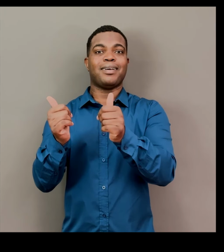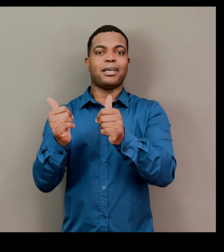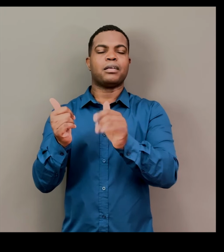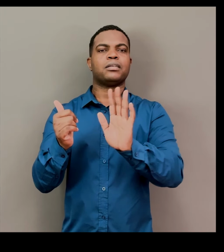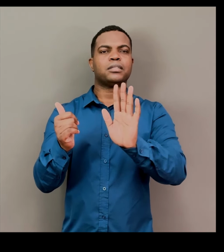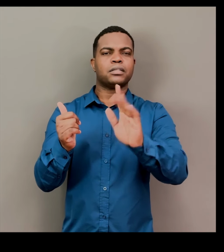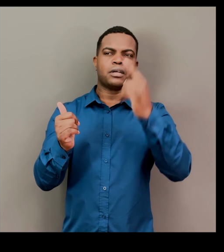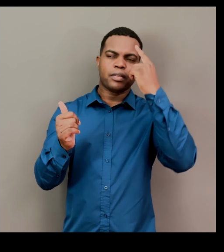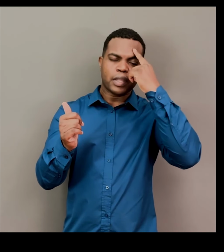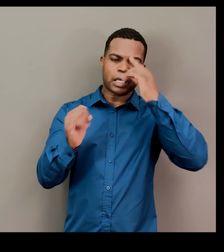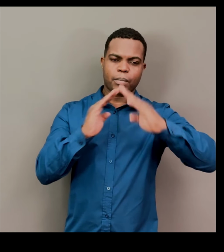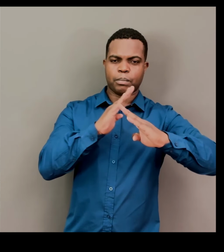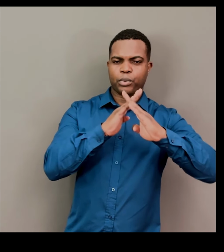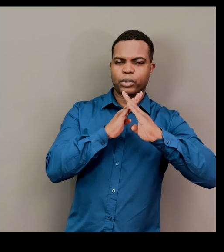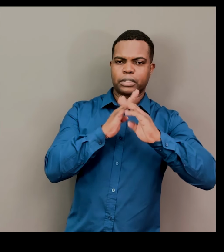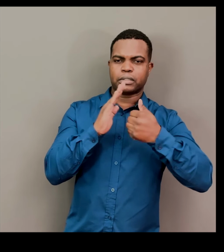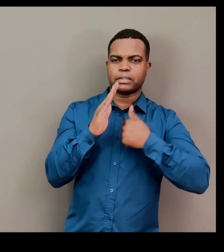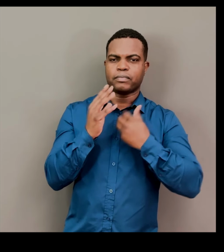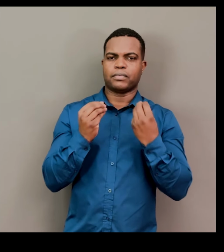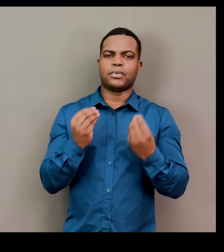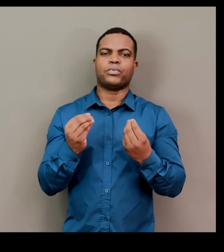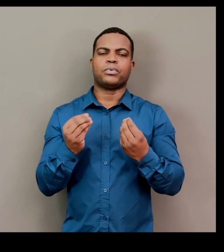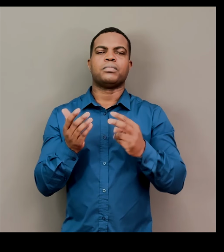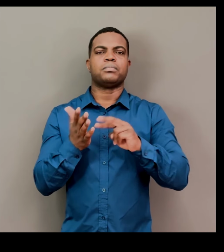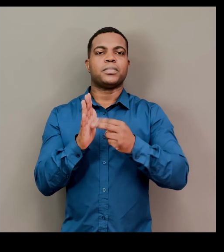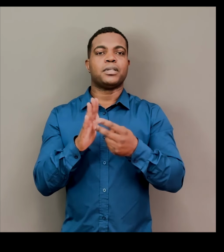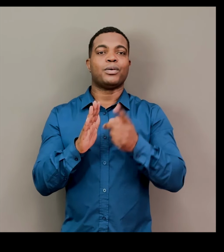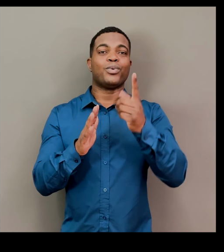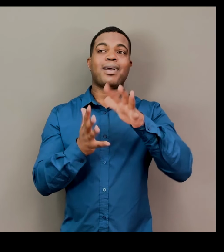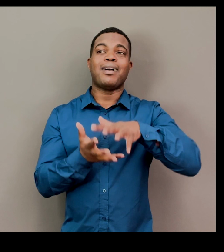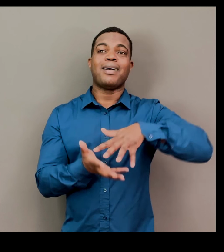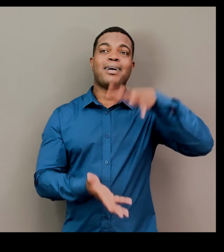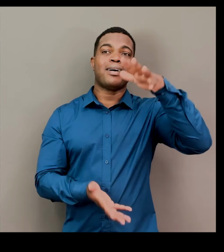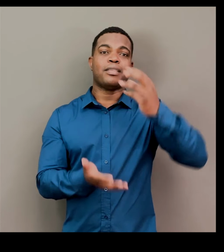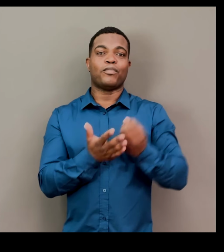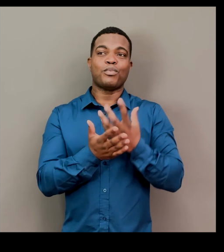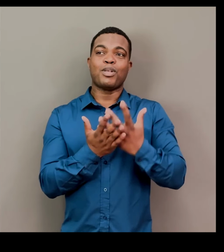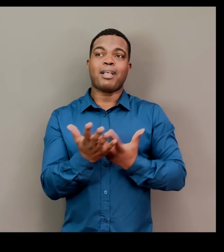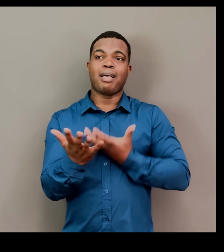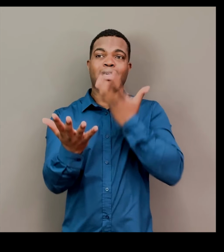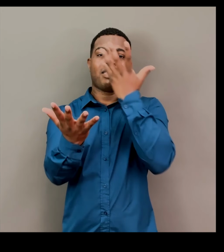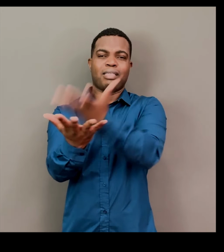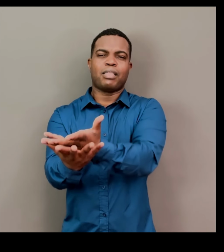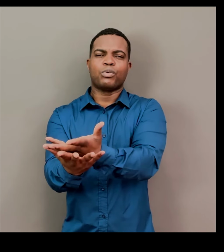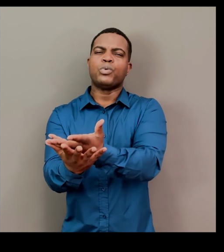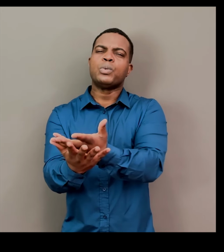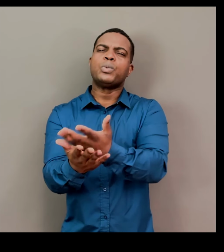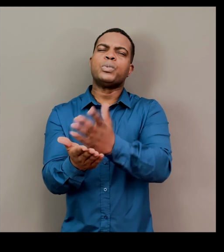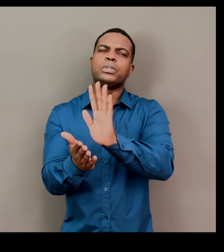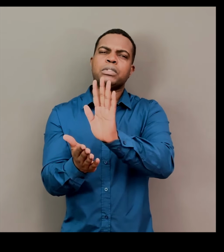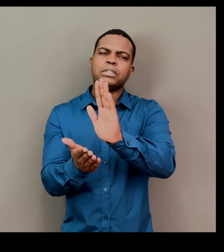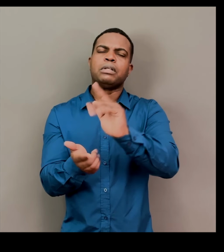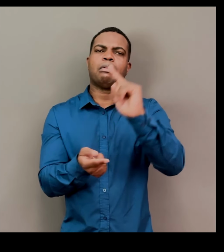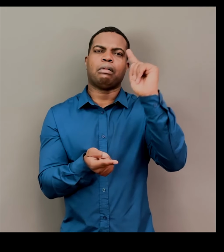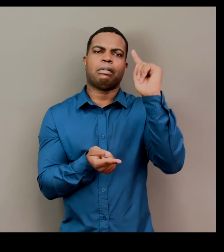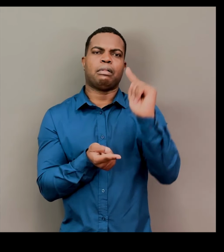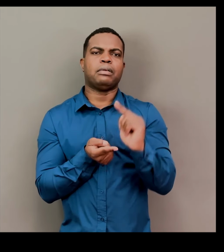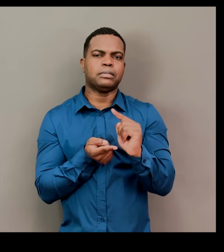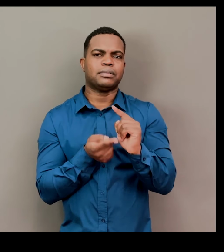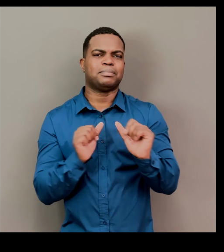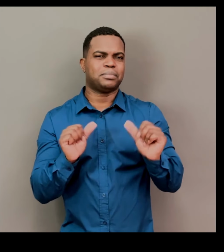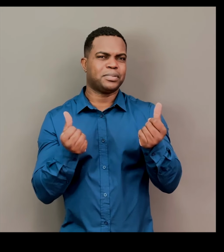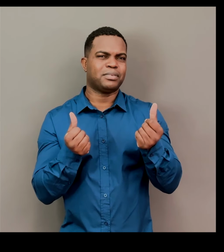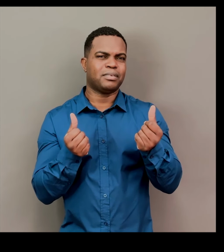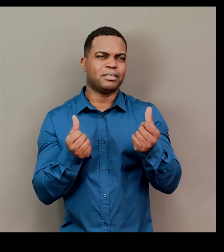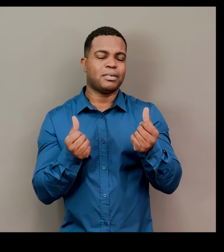and protection. The more you share on social media, the more information about your life can be stolen.